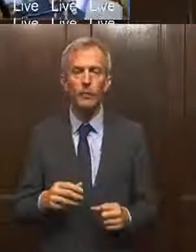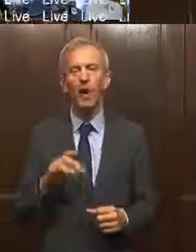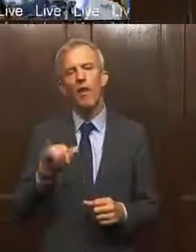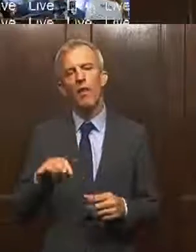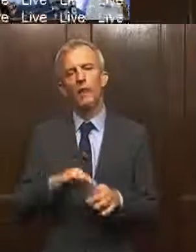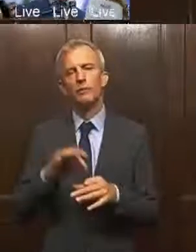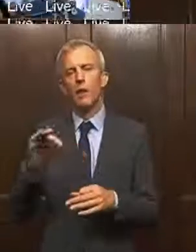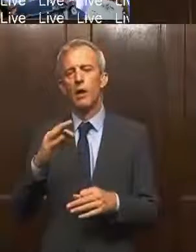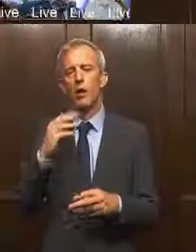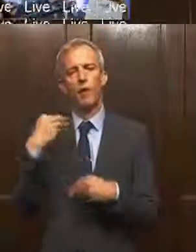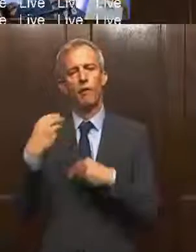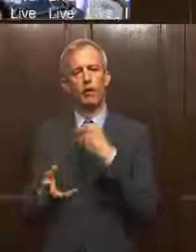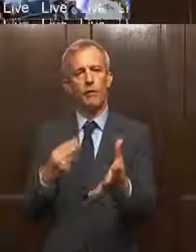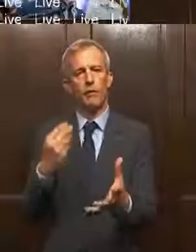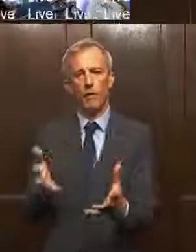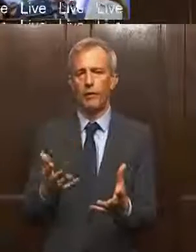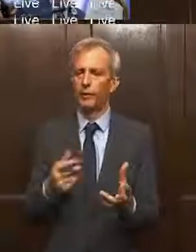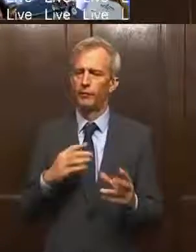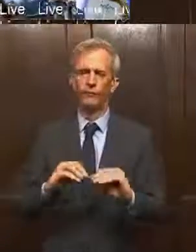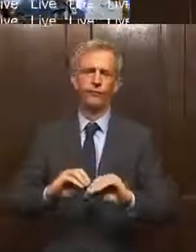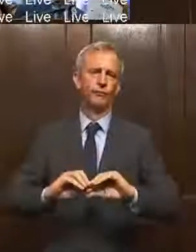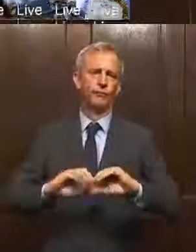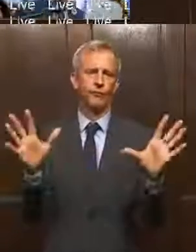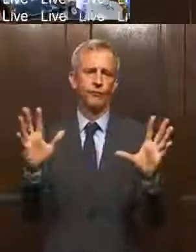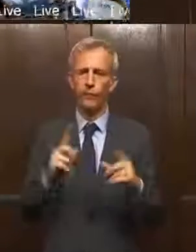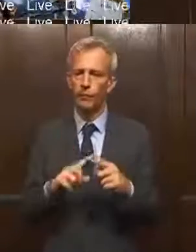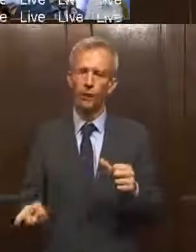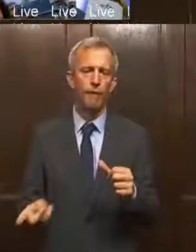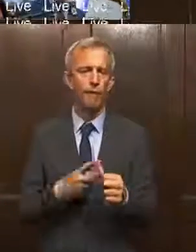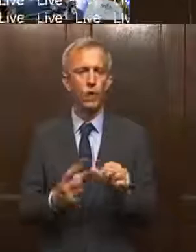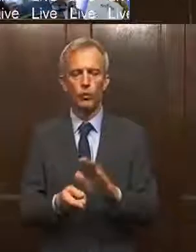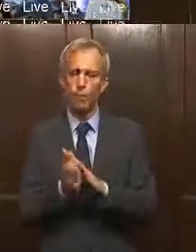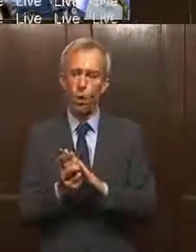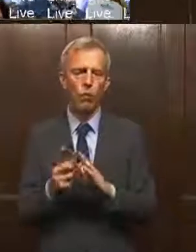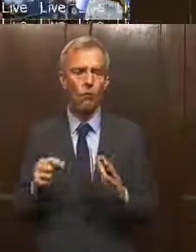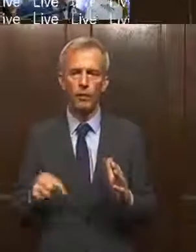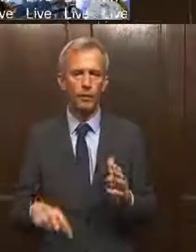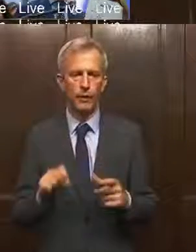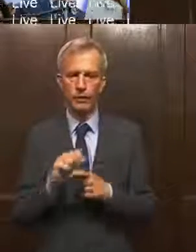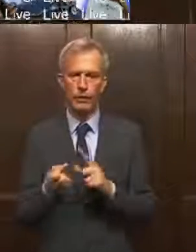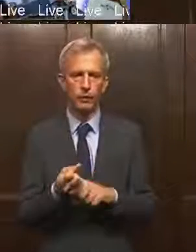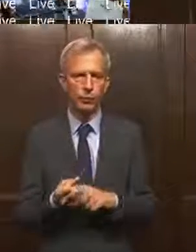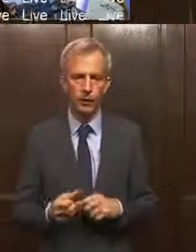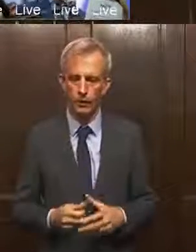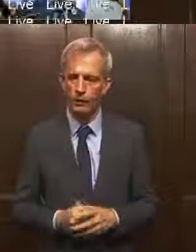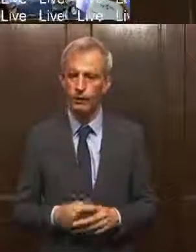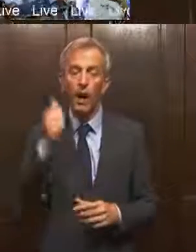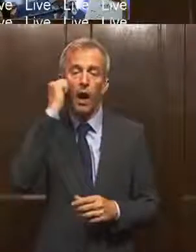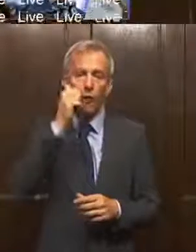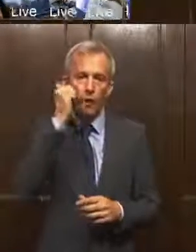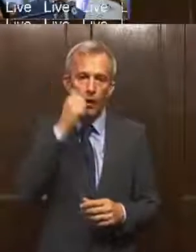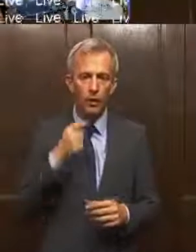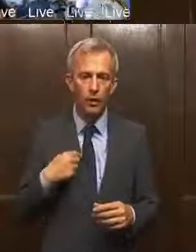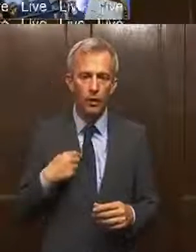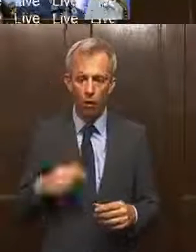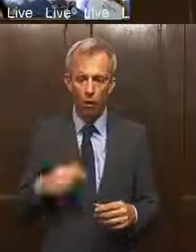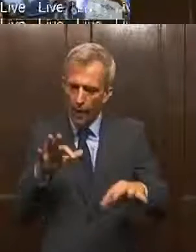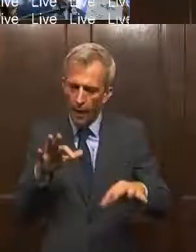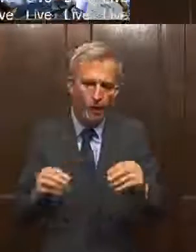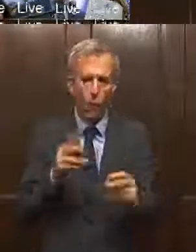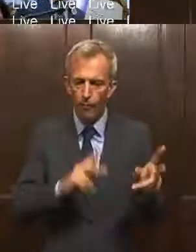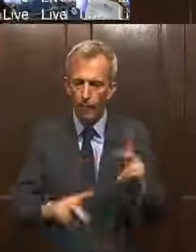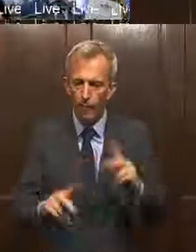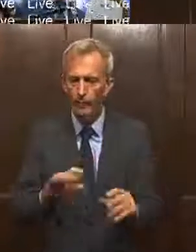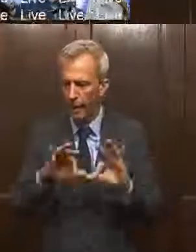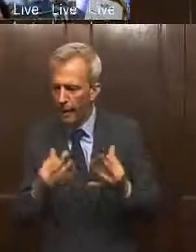of generosity has been on full display from the first moments of this crisis. And every day we learn of more individuals and families and companies